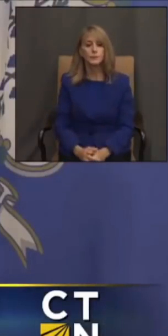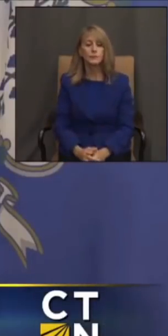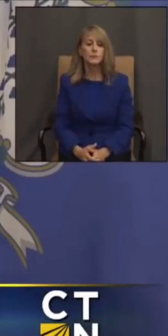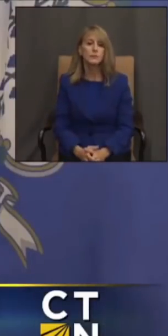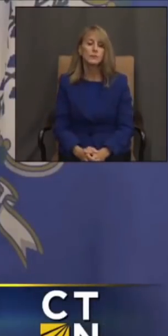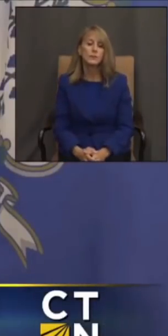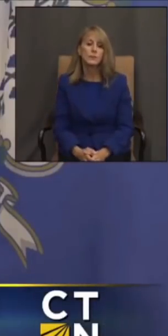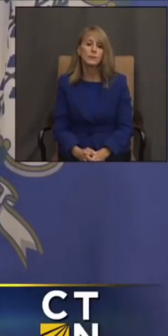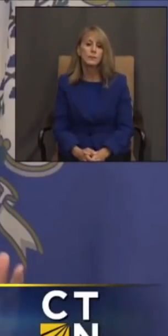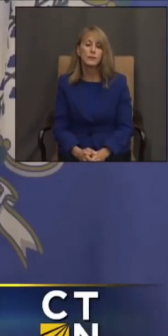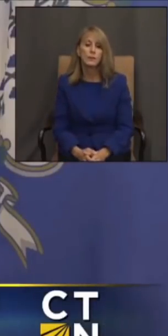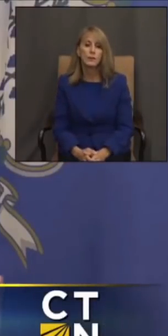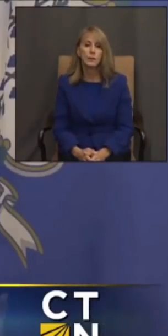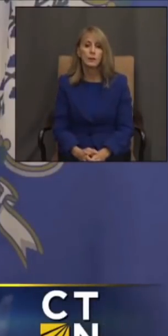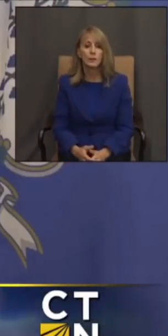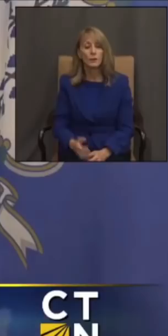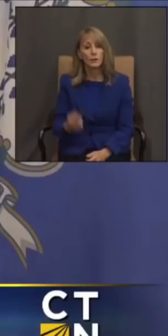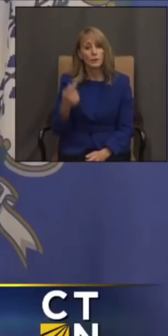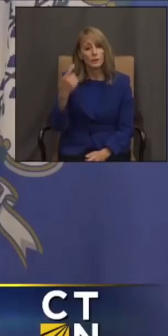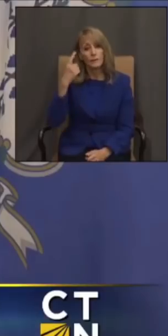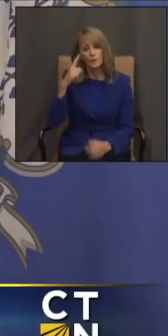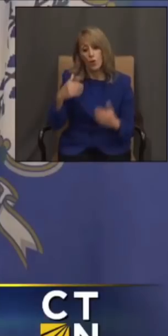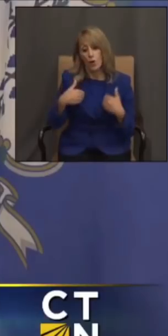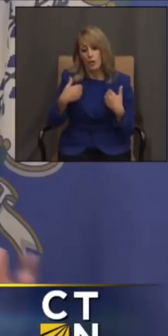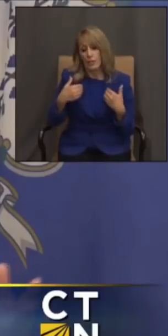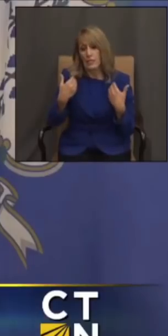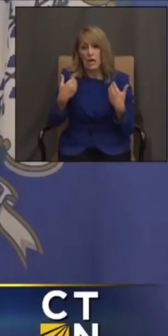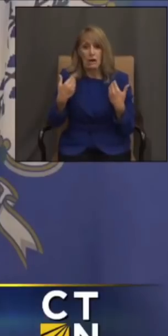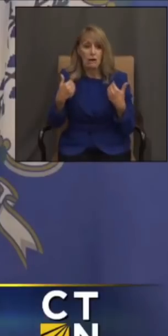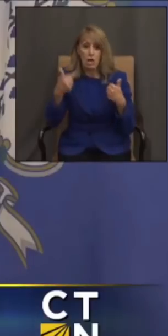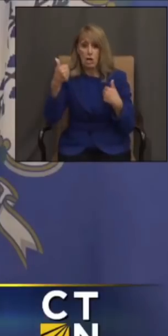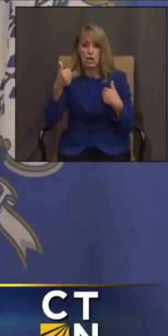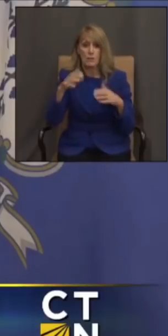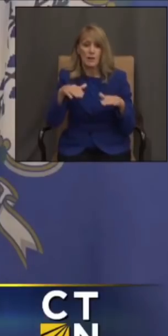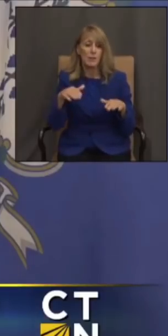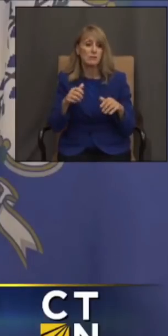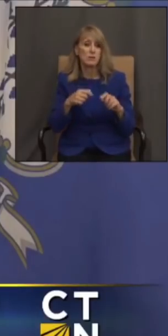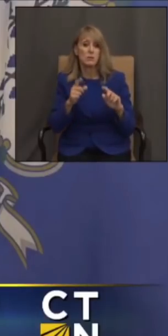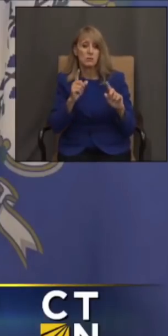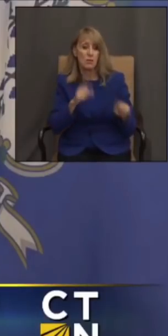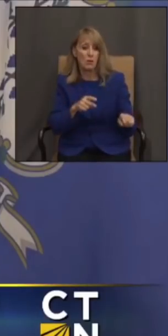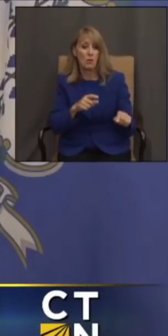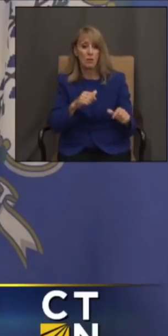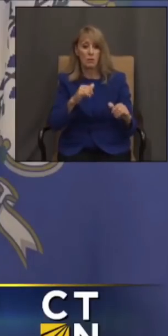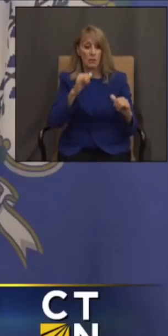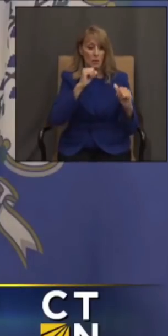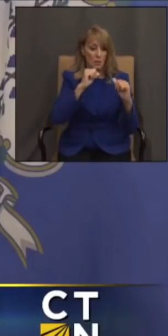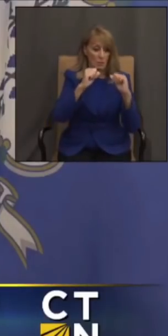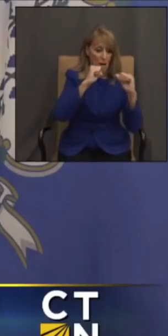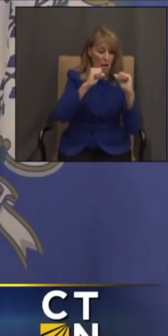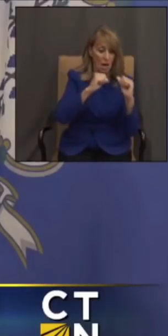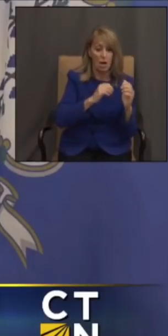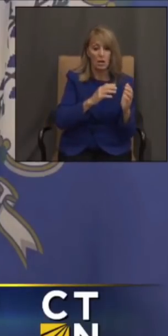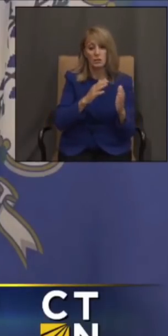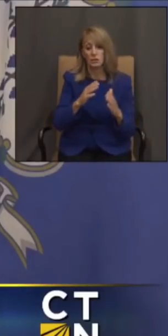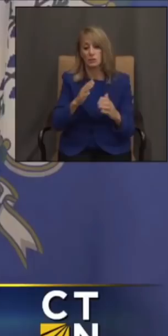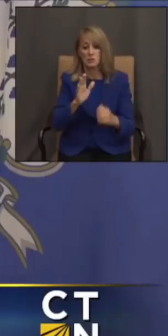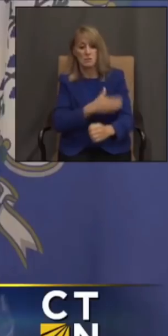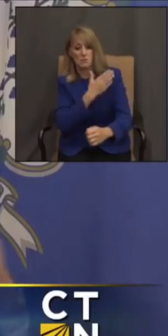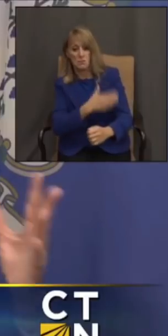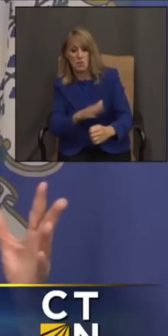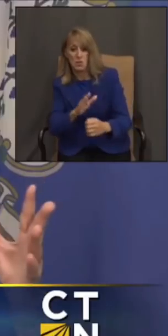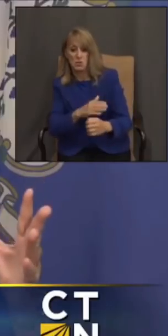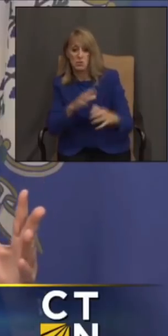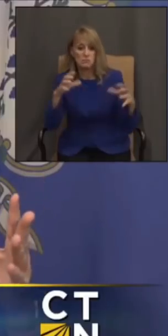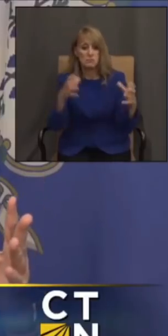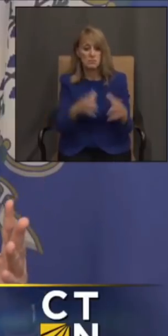for younger people, maybe in and around bars and nightclubs and rock concerts, those are things that we're still a little more limited on. And